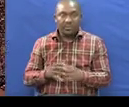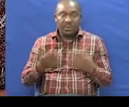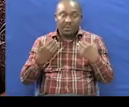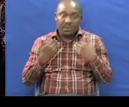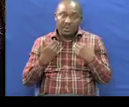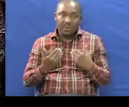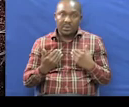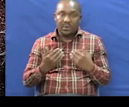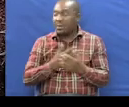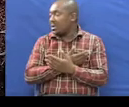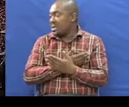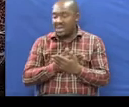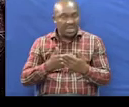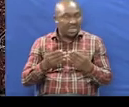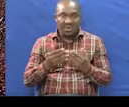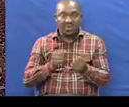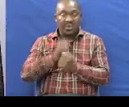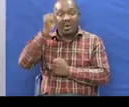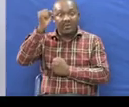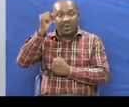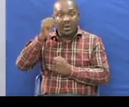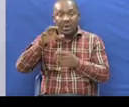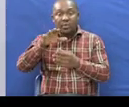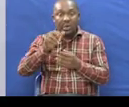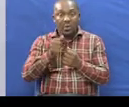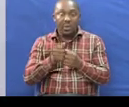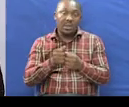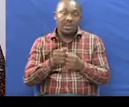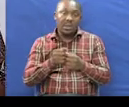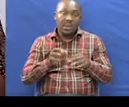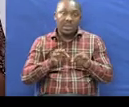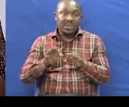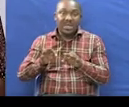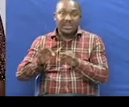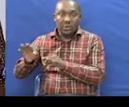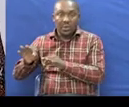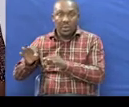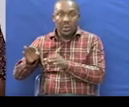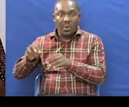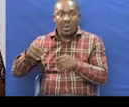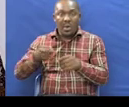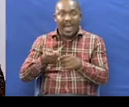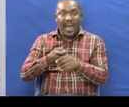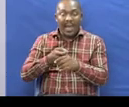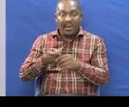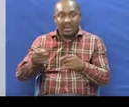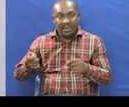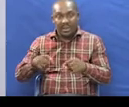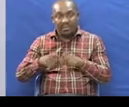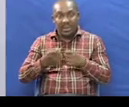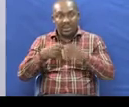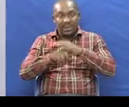is not qualified to be called transition element. But when you come to see in the chemical